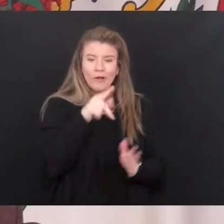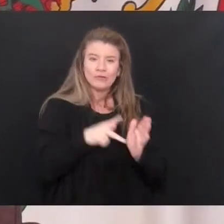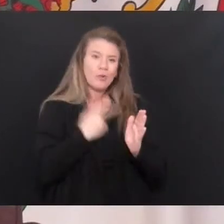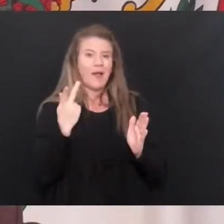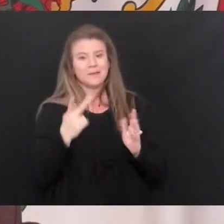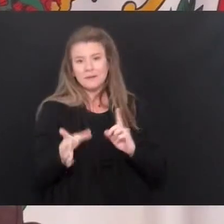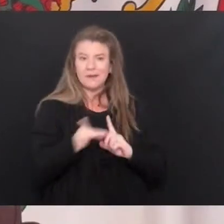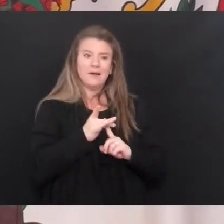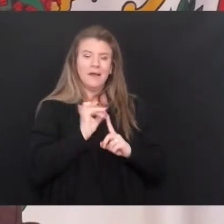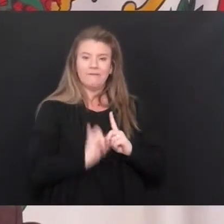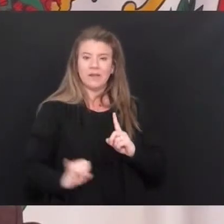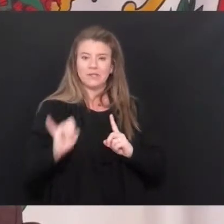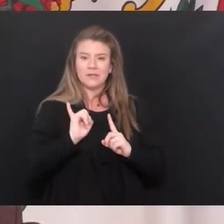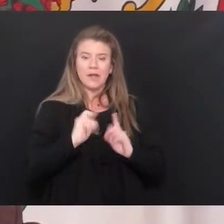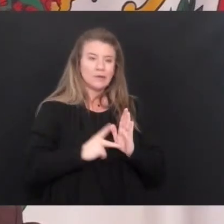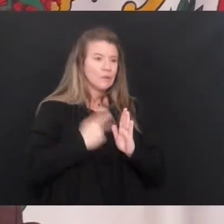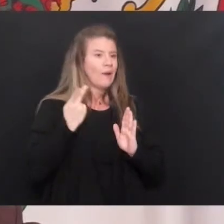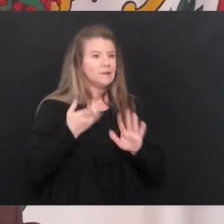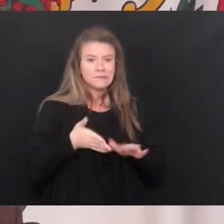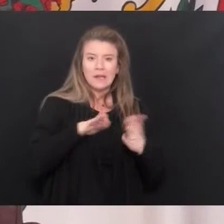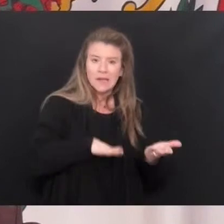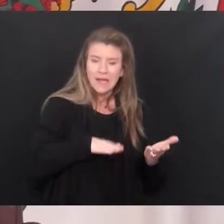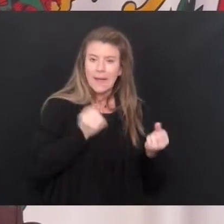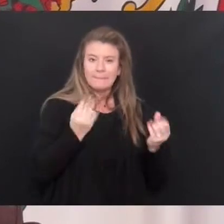deadly in many situations,